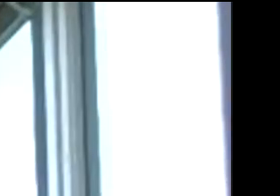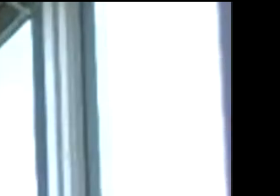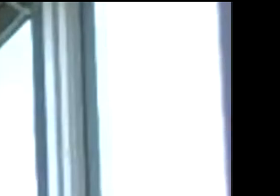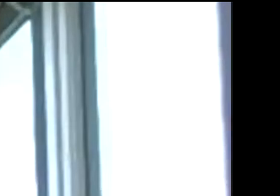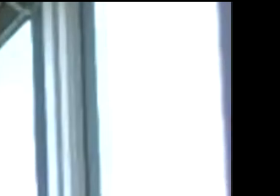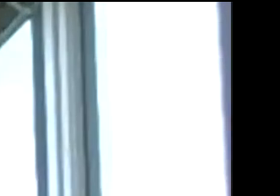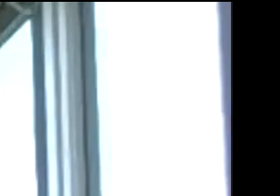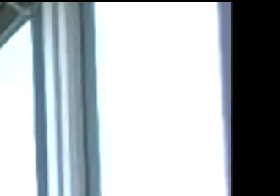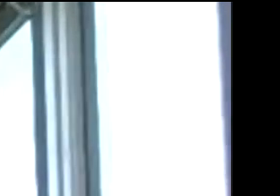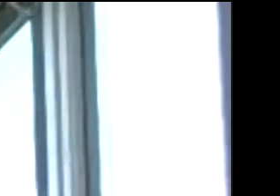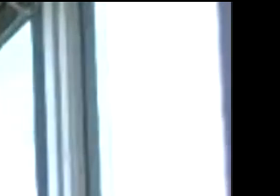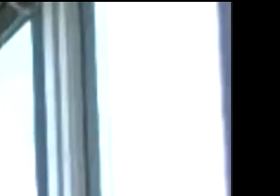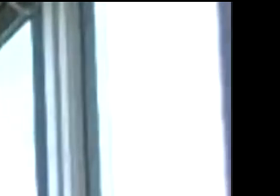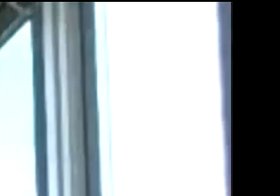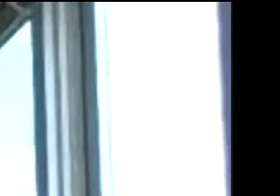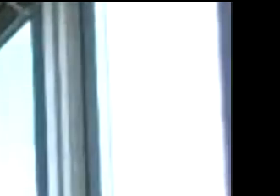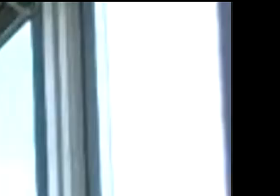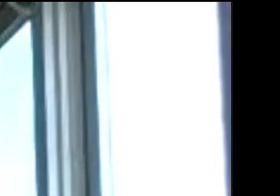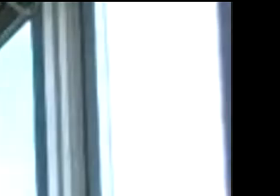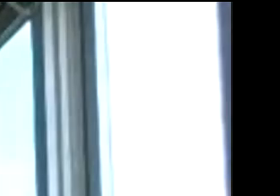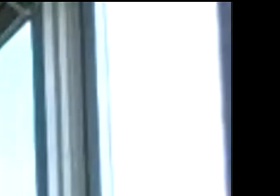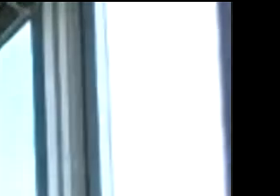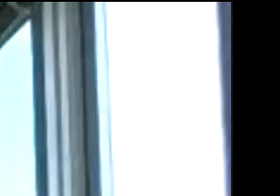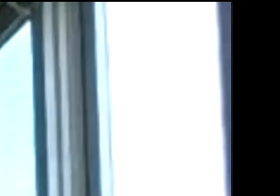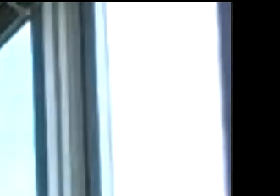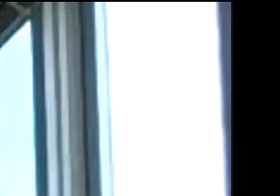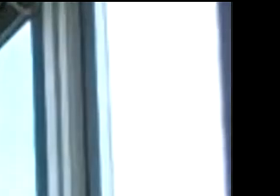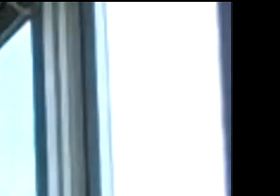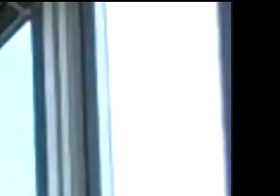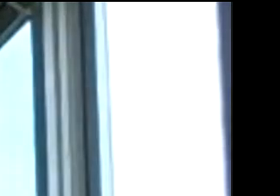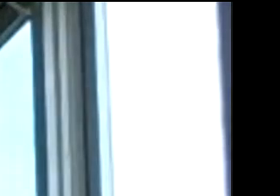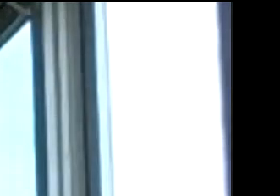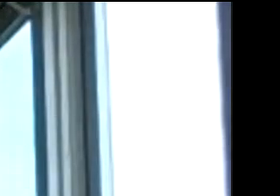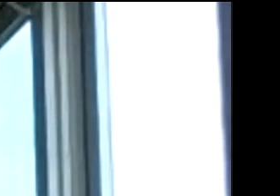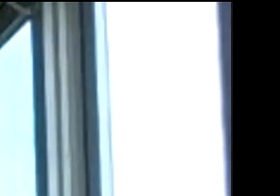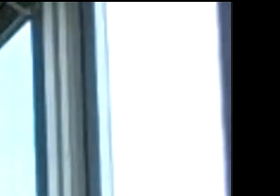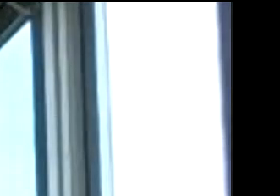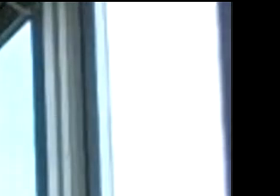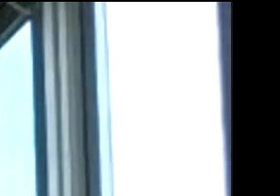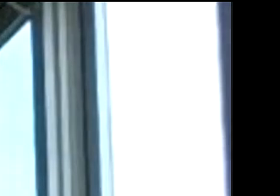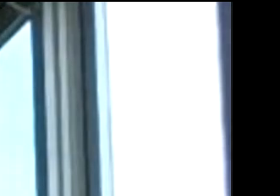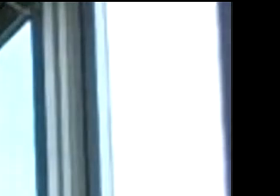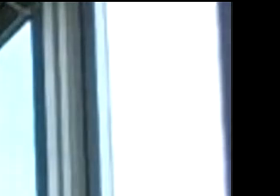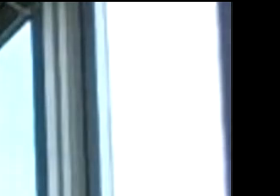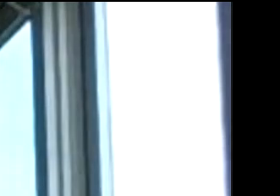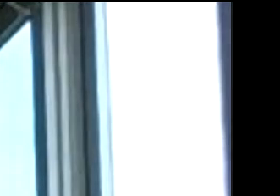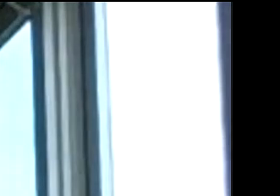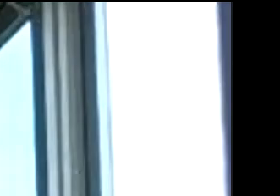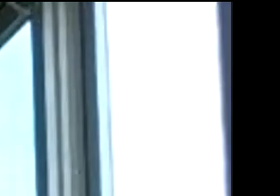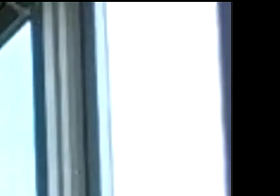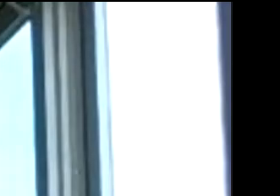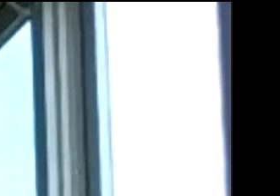Hello. Today, we're going to learn about answering some different WH questions. We're going to practice